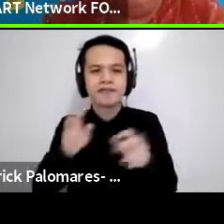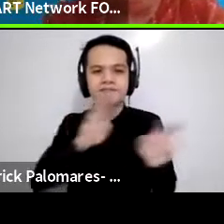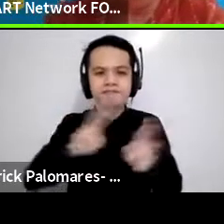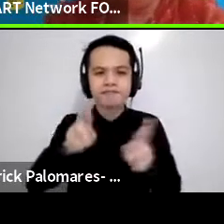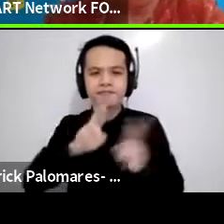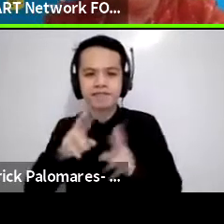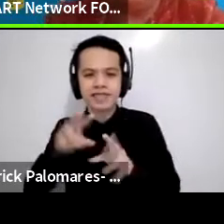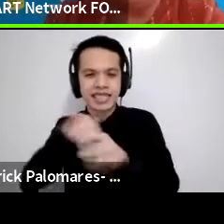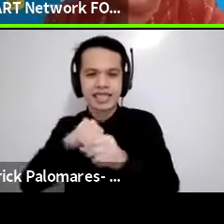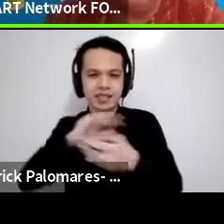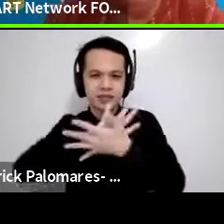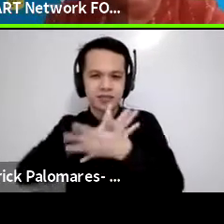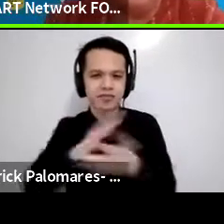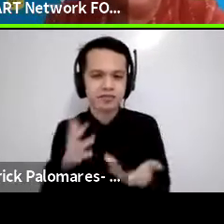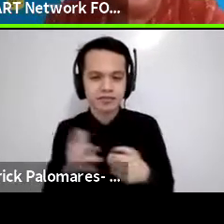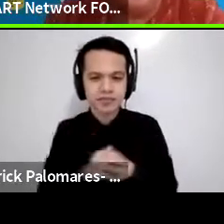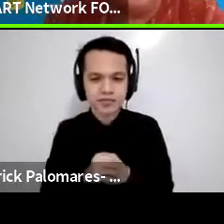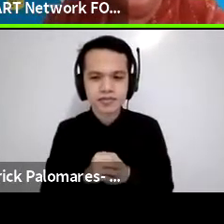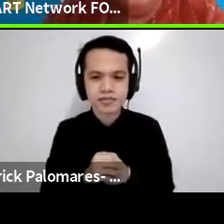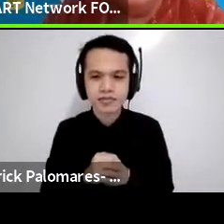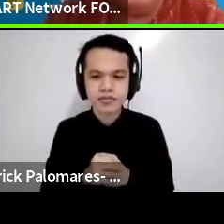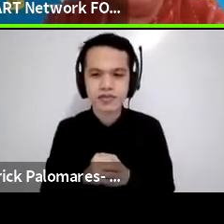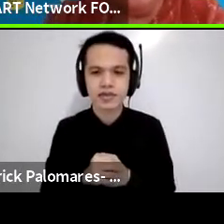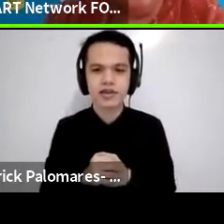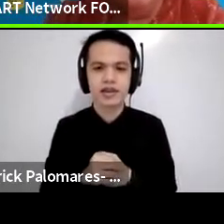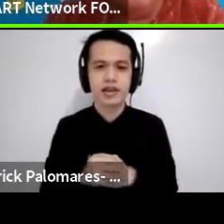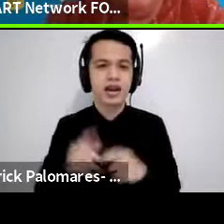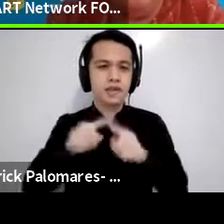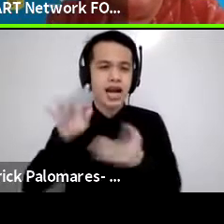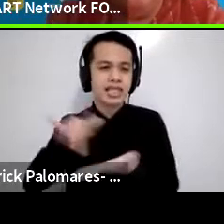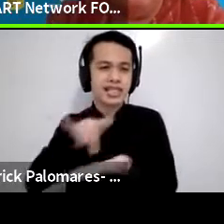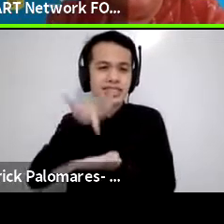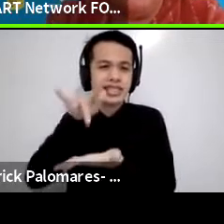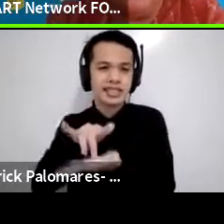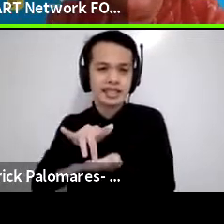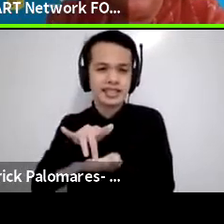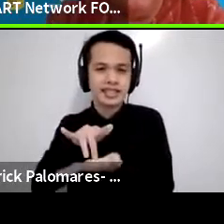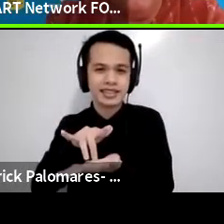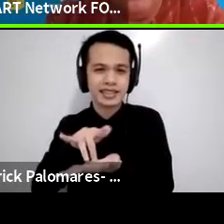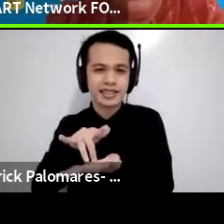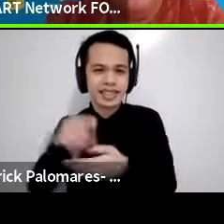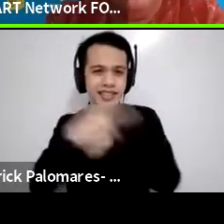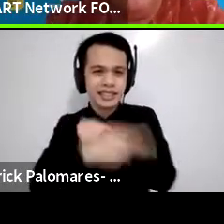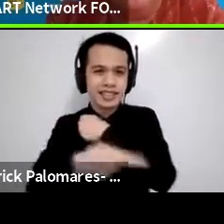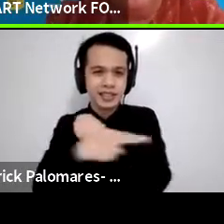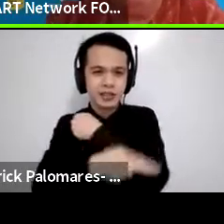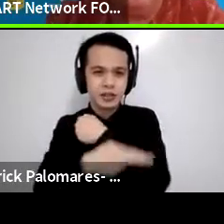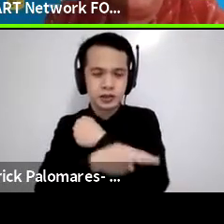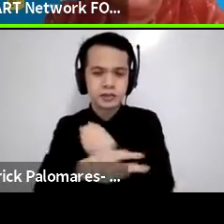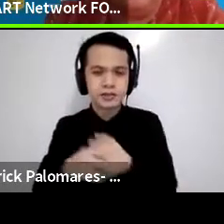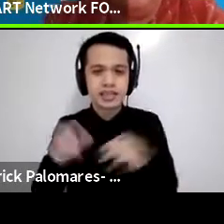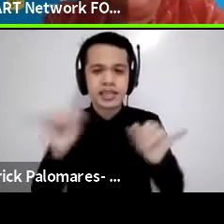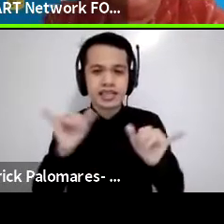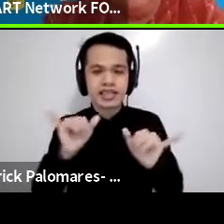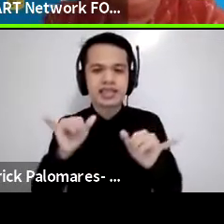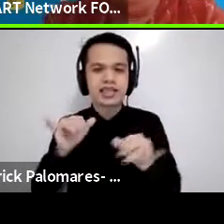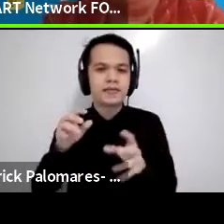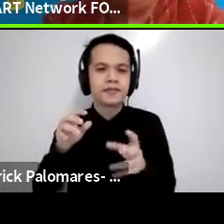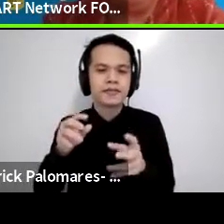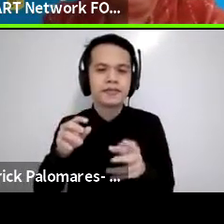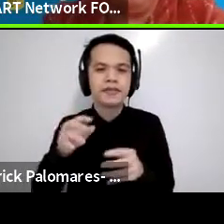in COVID. But because it is the center of the region and the influx, you